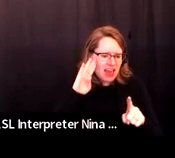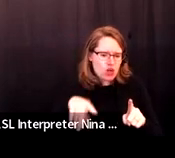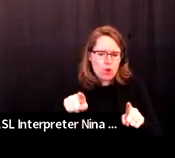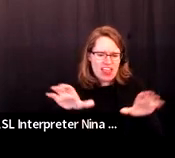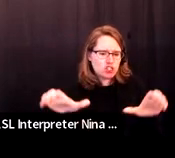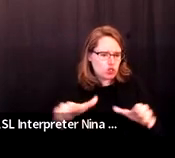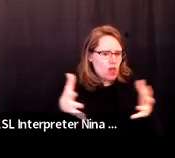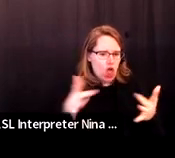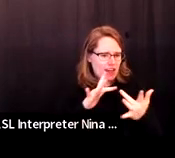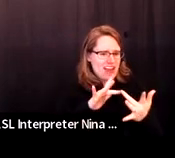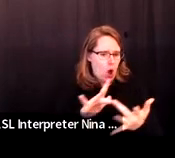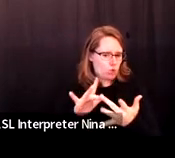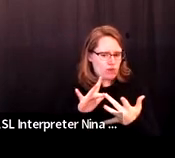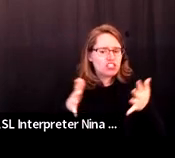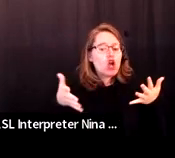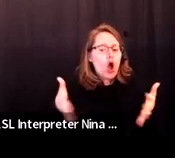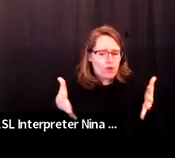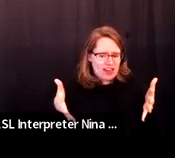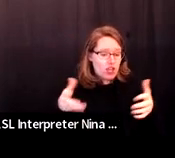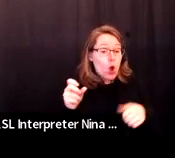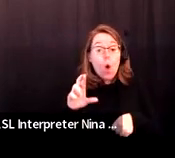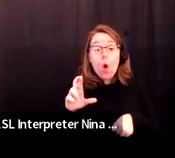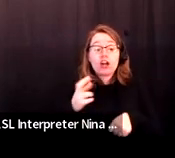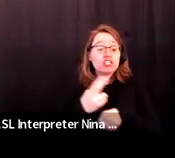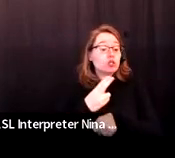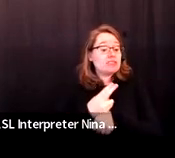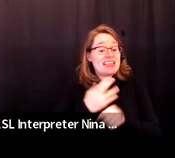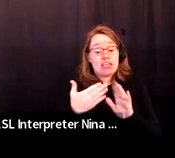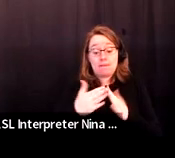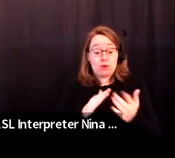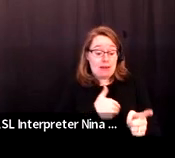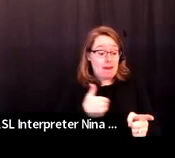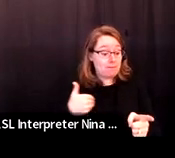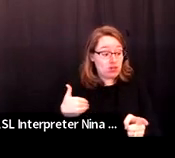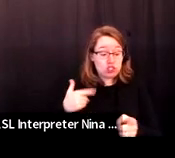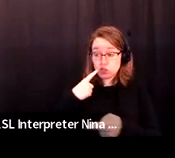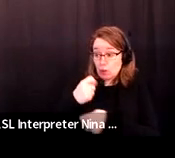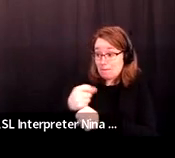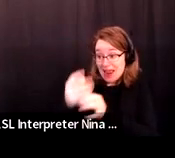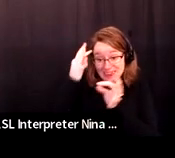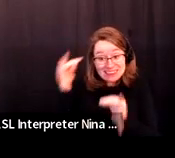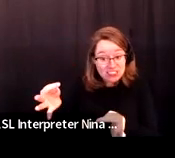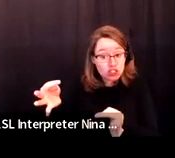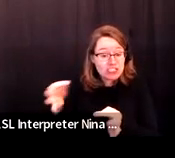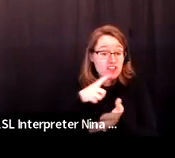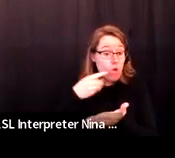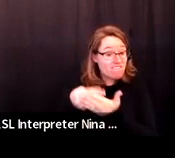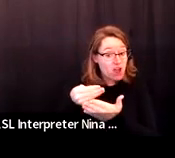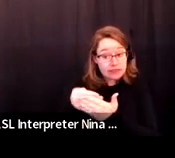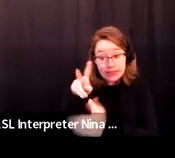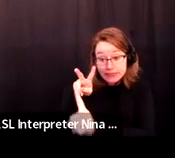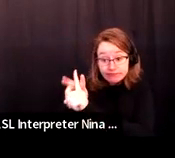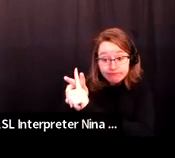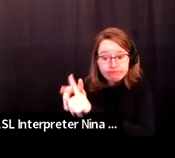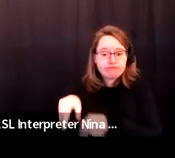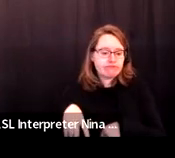for example, or using community members as decision makers, right, around funding allocations. When